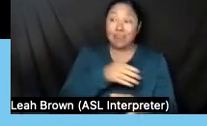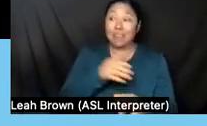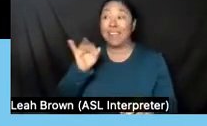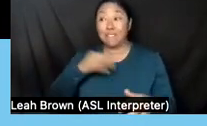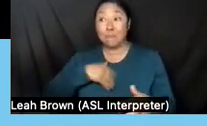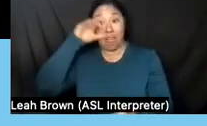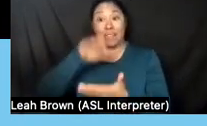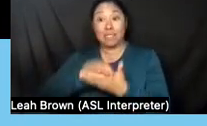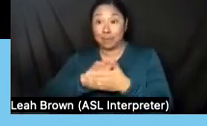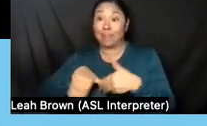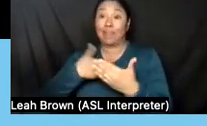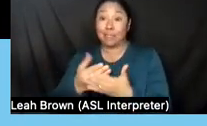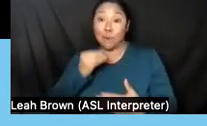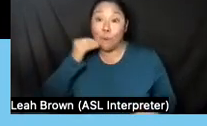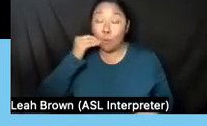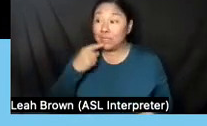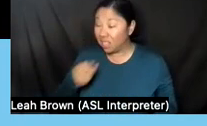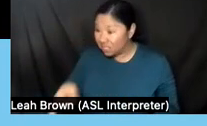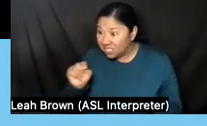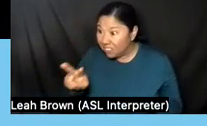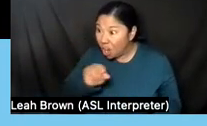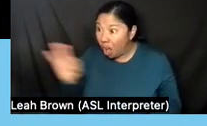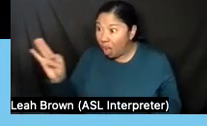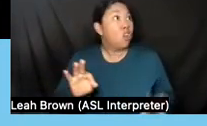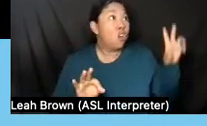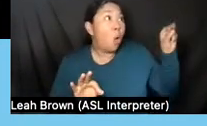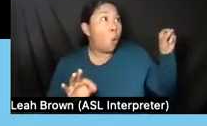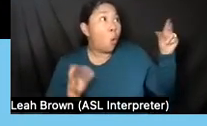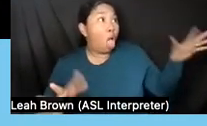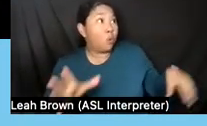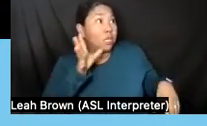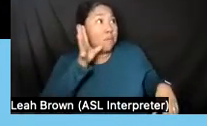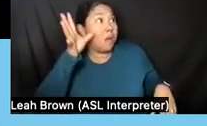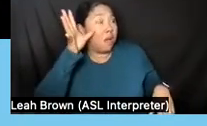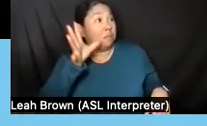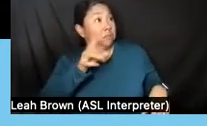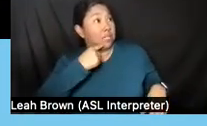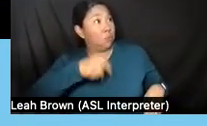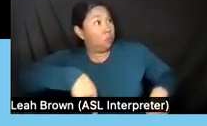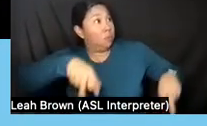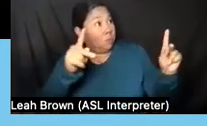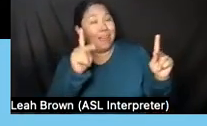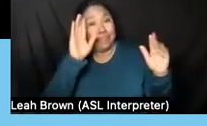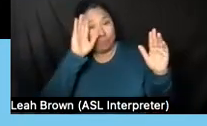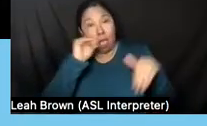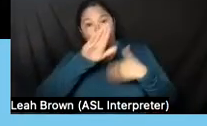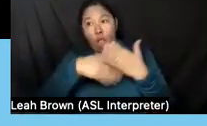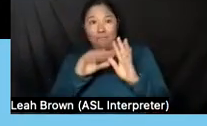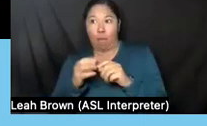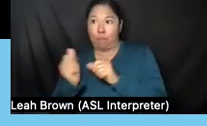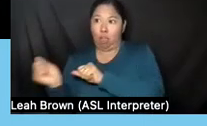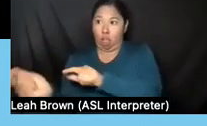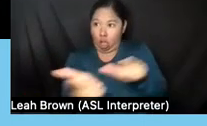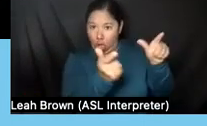oh, turn off the TV, like, no, we talk with mom, we can watch TV. He's making sure you have those expectations with your entire family. Because as a